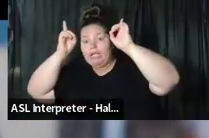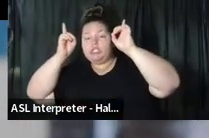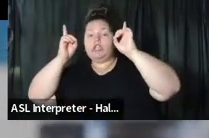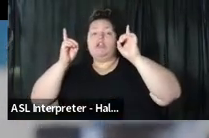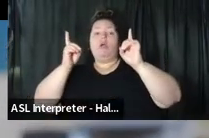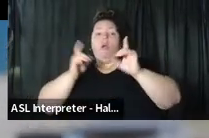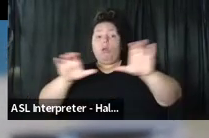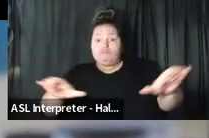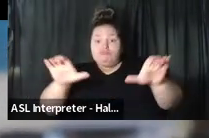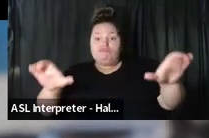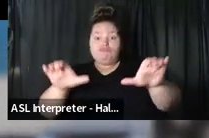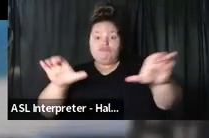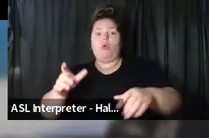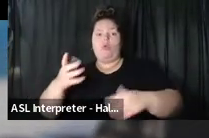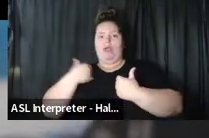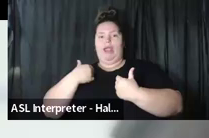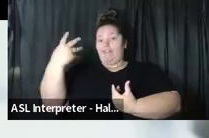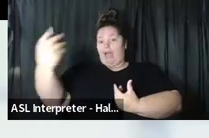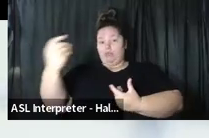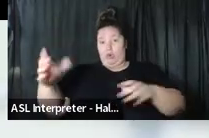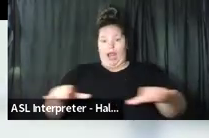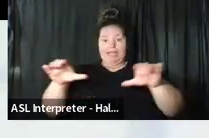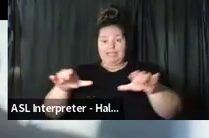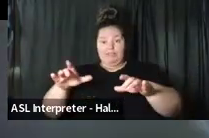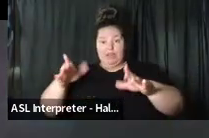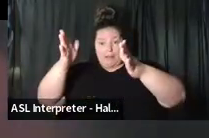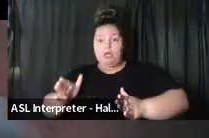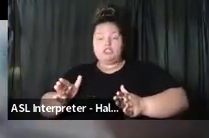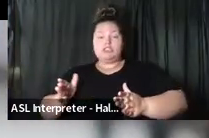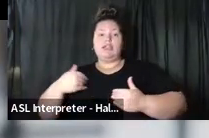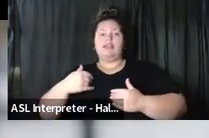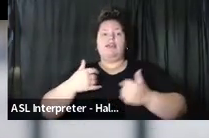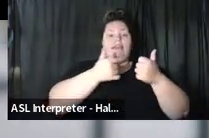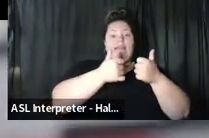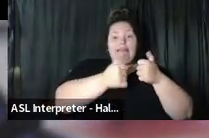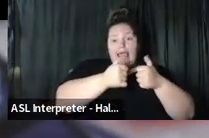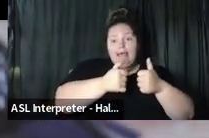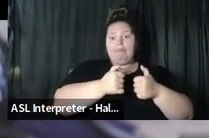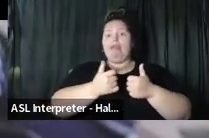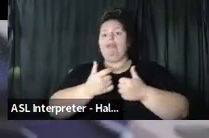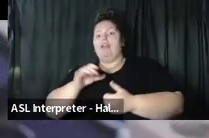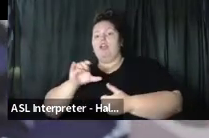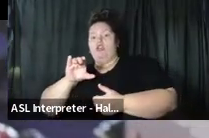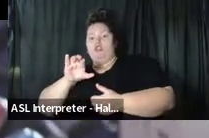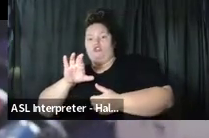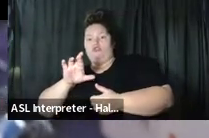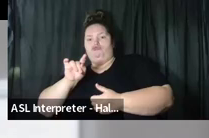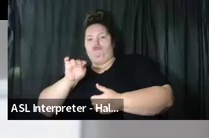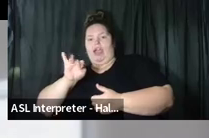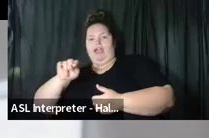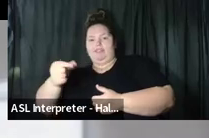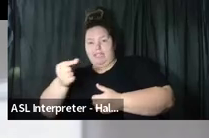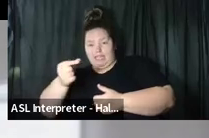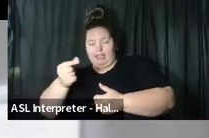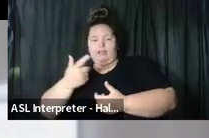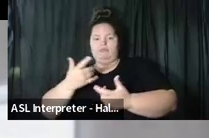person, gaming and crafting, daily living. I find that a lot of people don't know that these things exist, right? So when